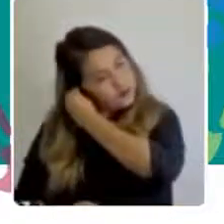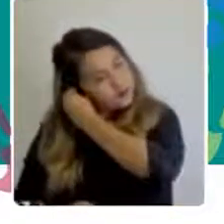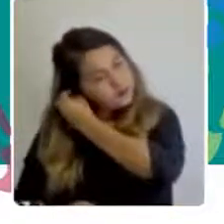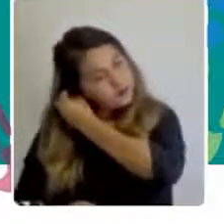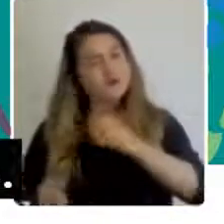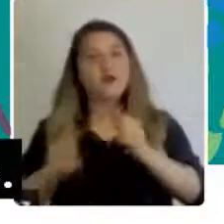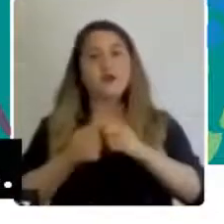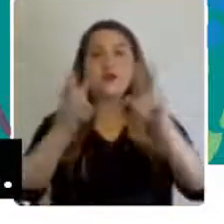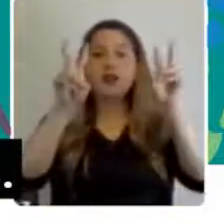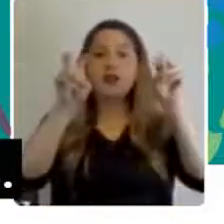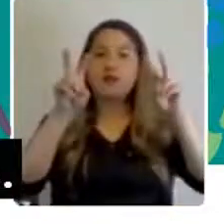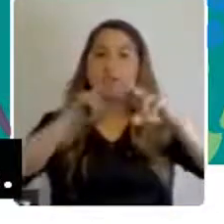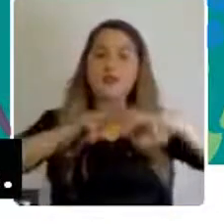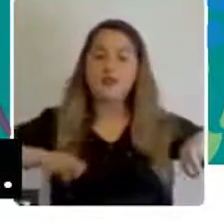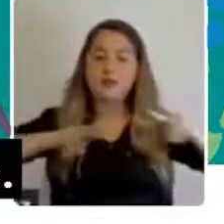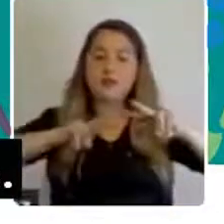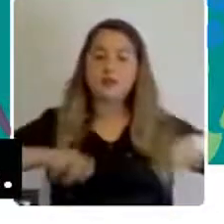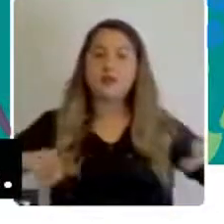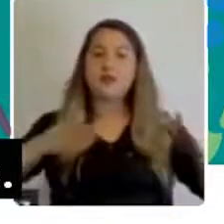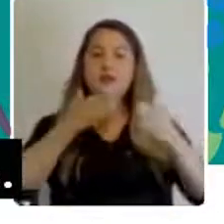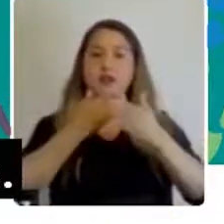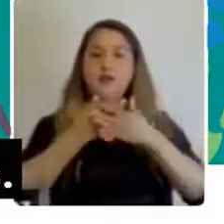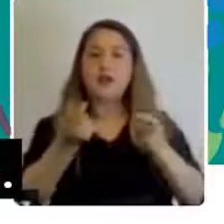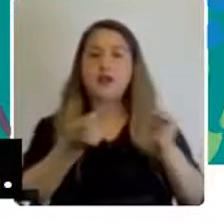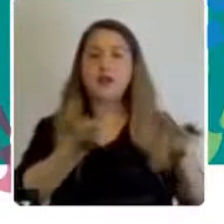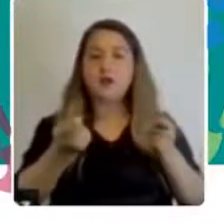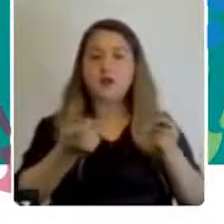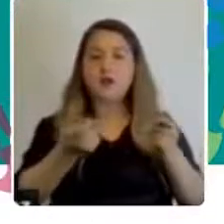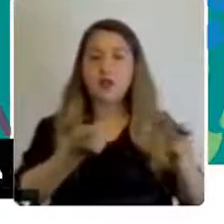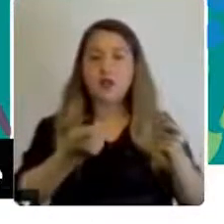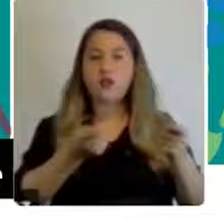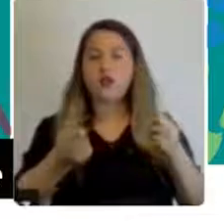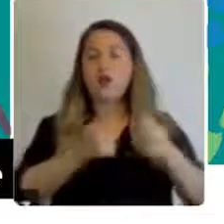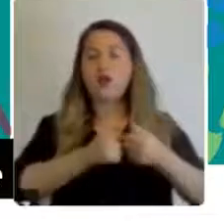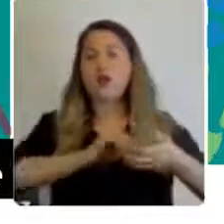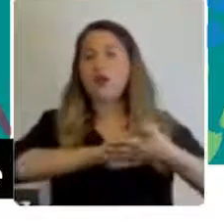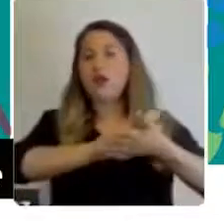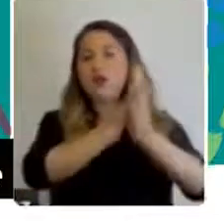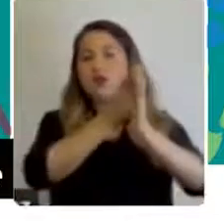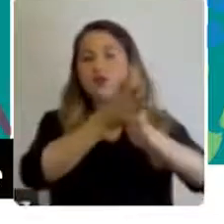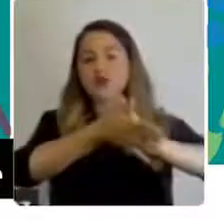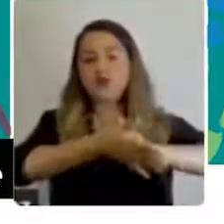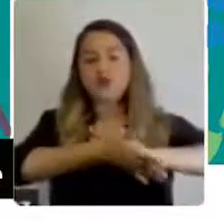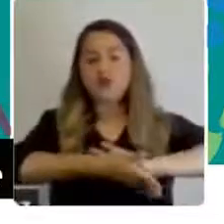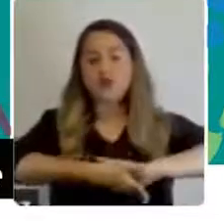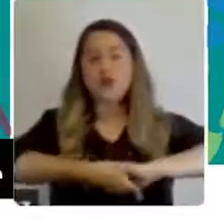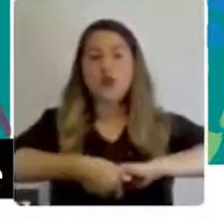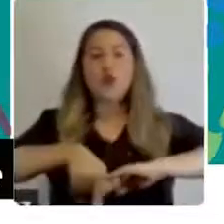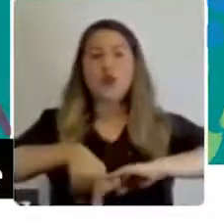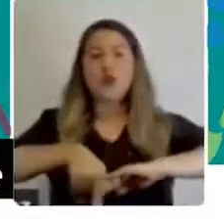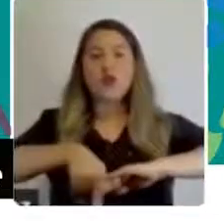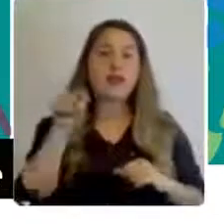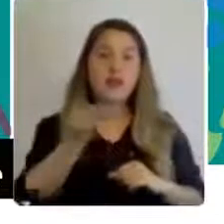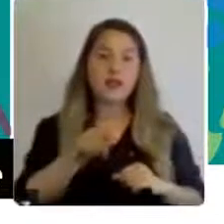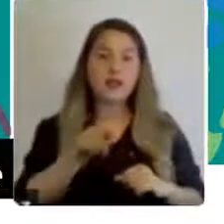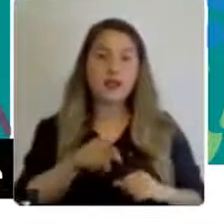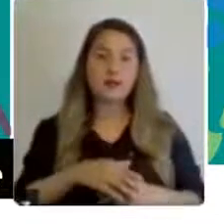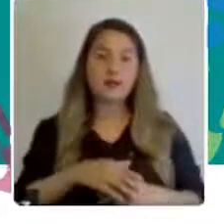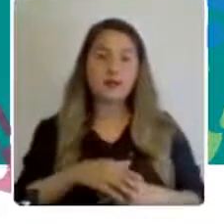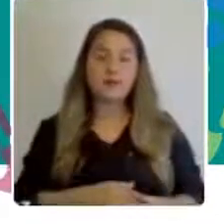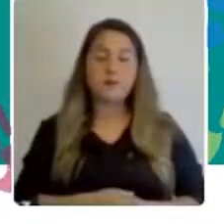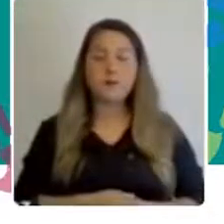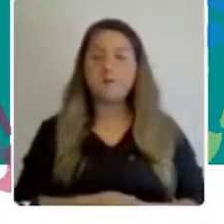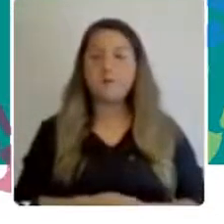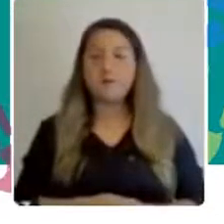agencies, and those who are responsible for reimbursement. Here are the regions of emphasis that I mentioned, probably very